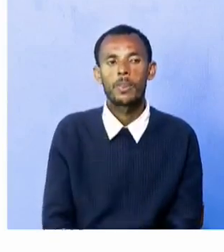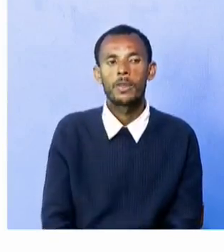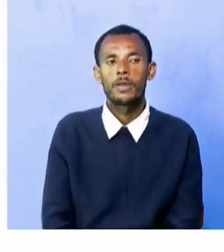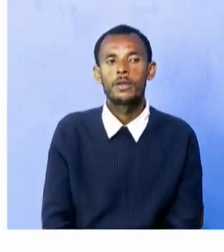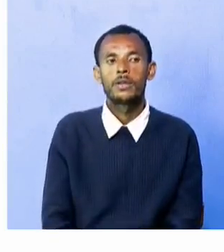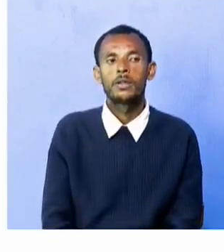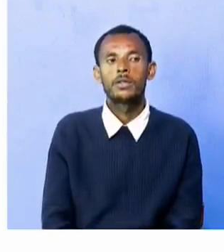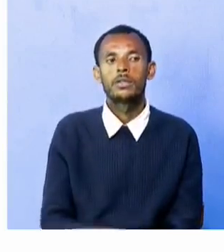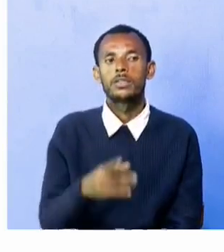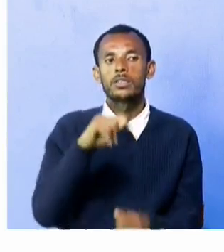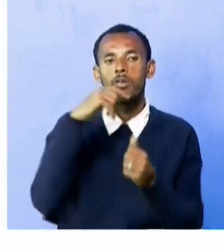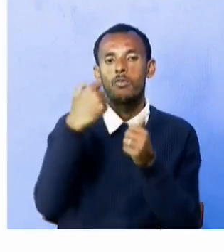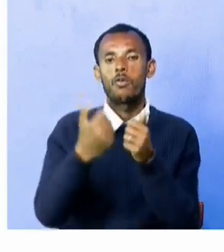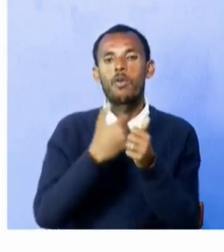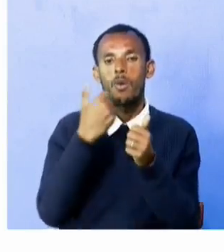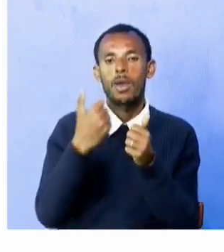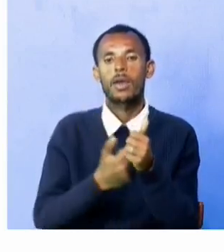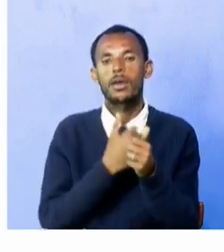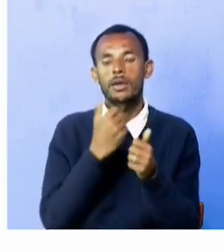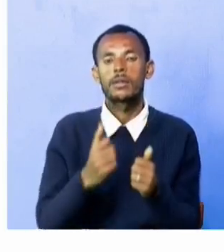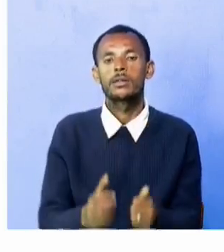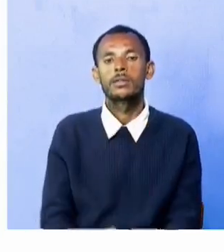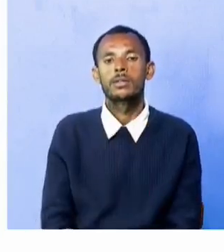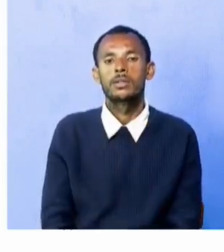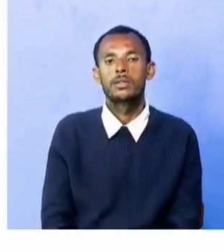the following